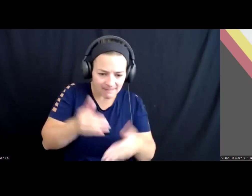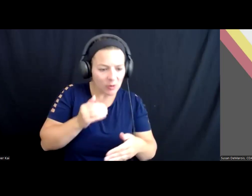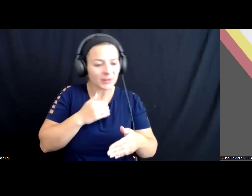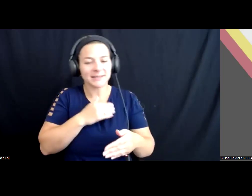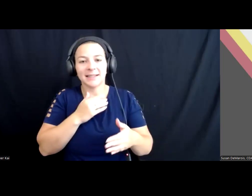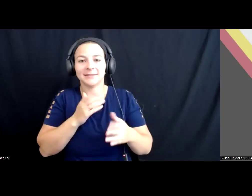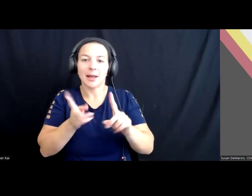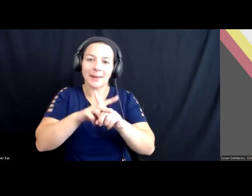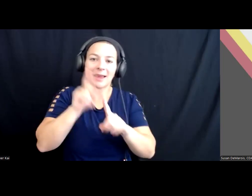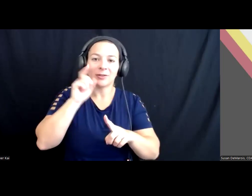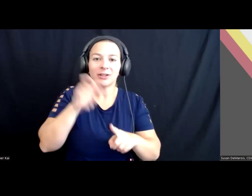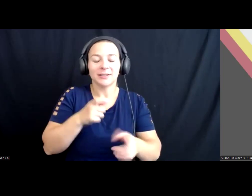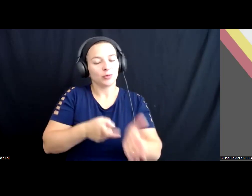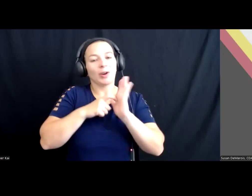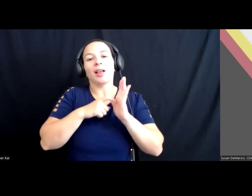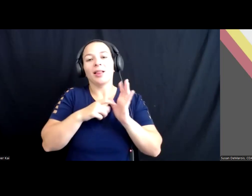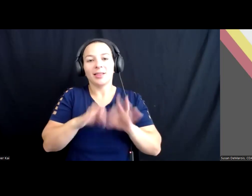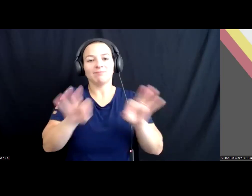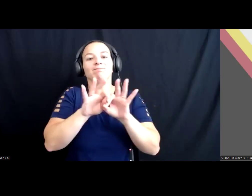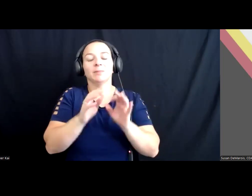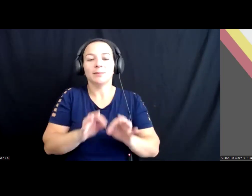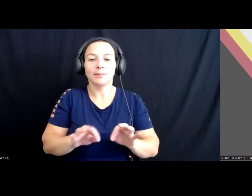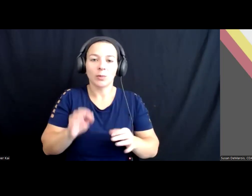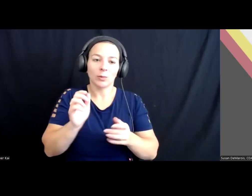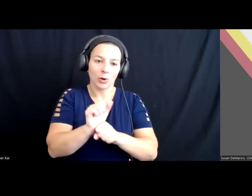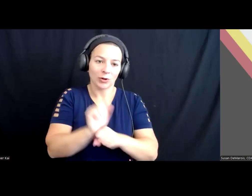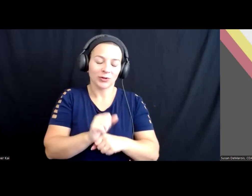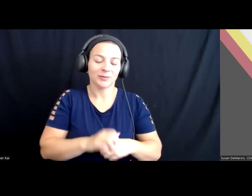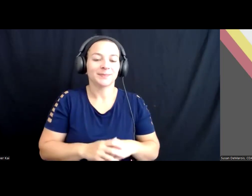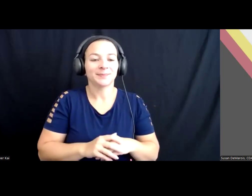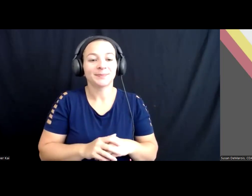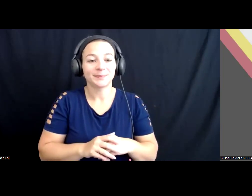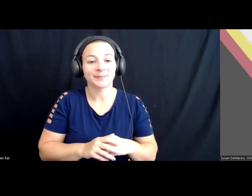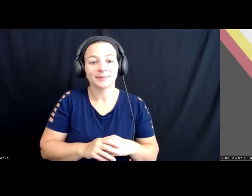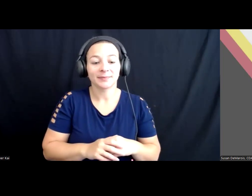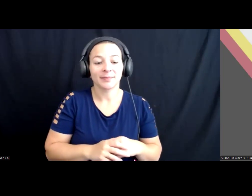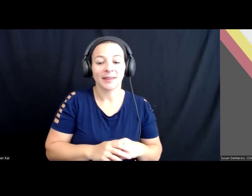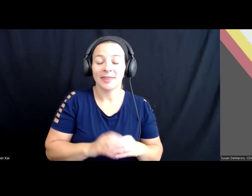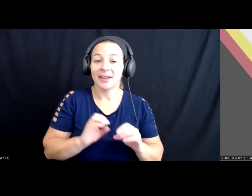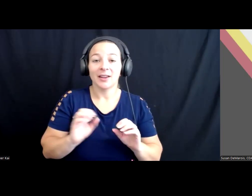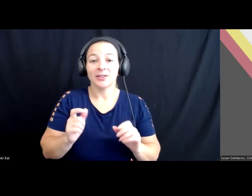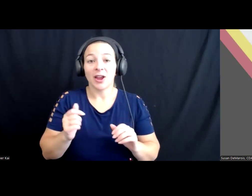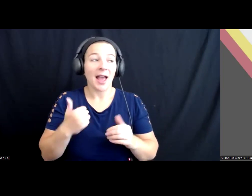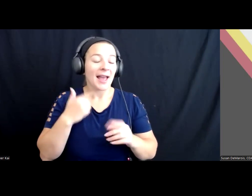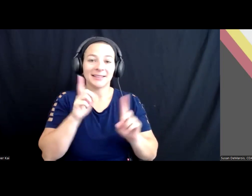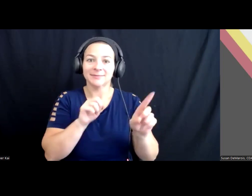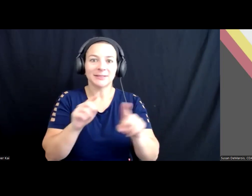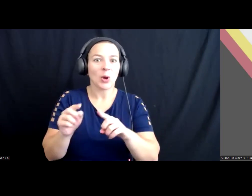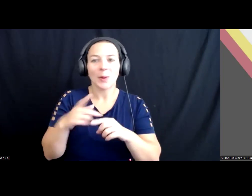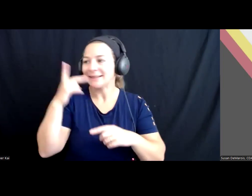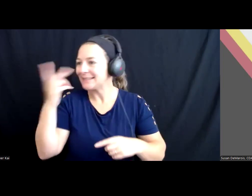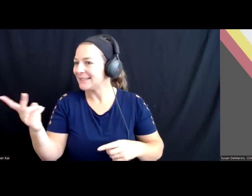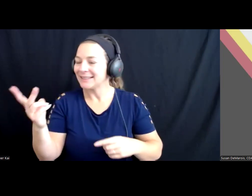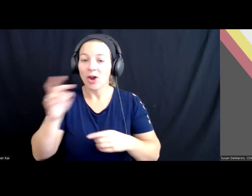work. On today's topic, LTSS financing, there is nowhere I go, whether it's on